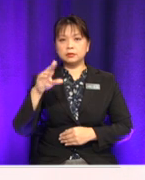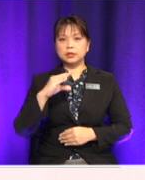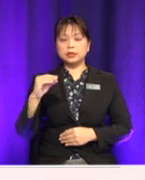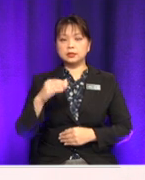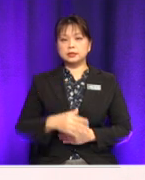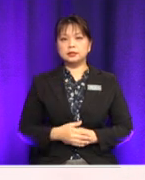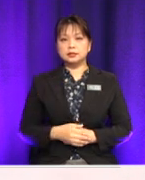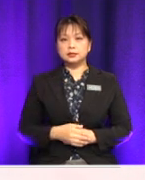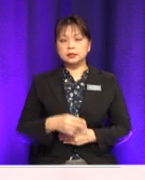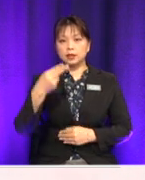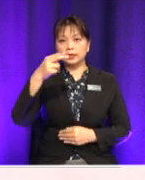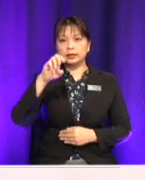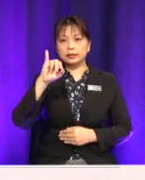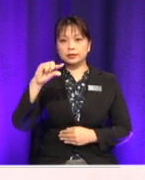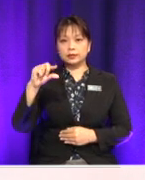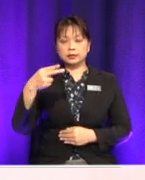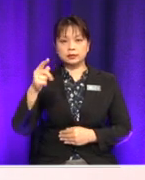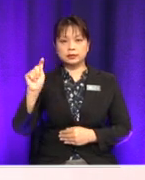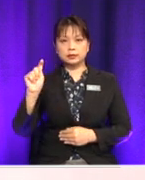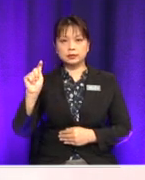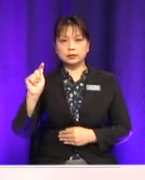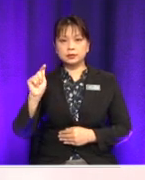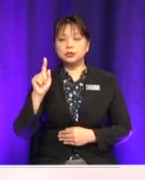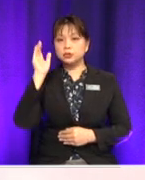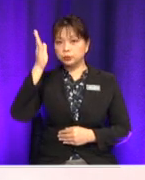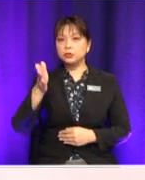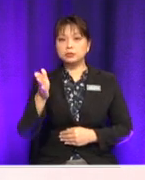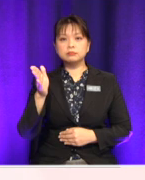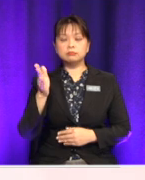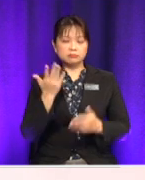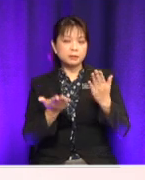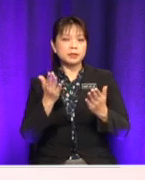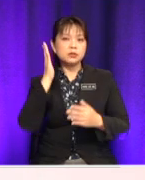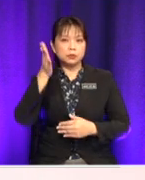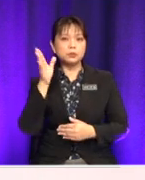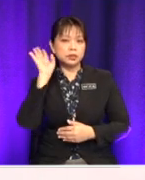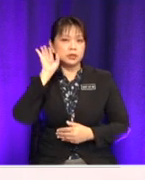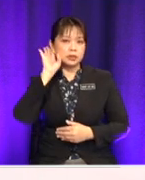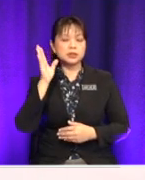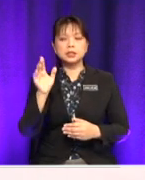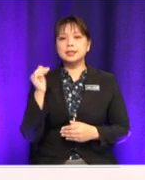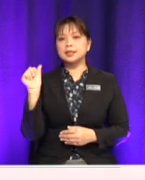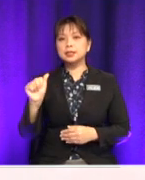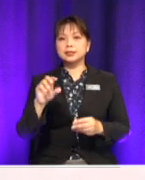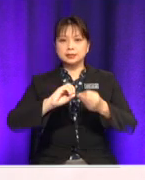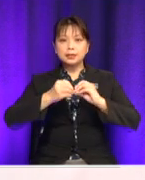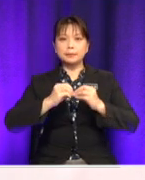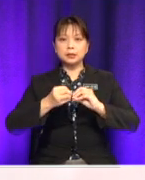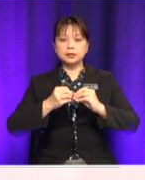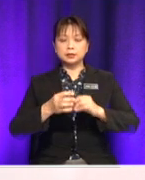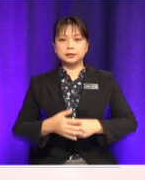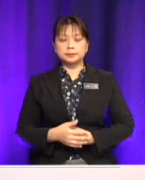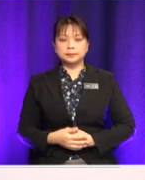right, so you will expect to hear figures, numbers, right, of the height. Yep. Okay, good. So Mount Kinabalu and